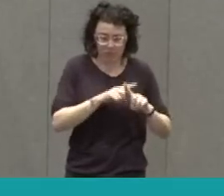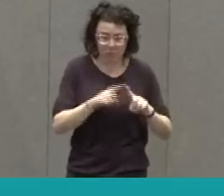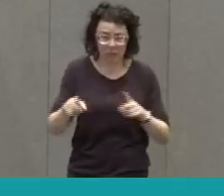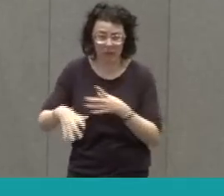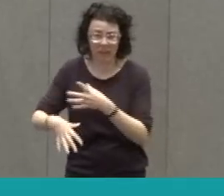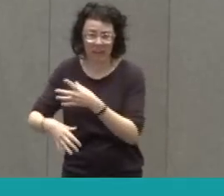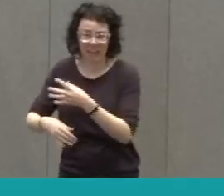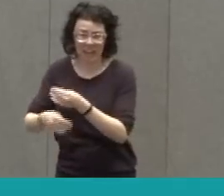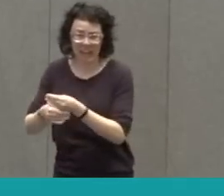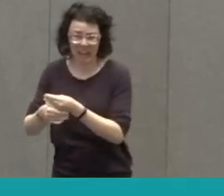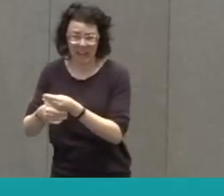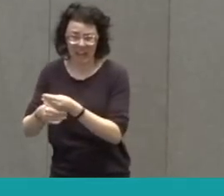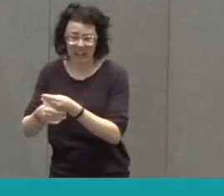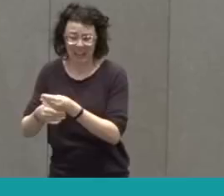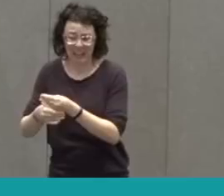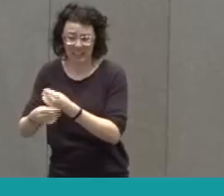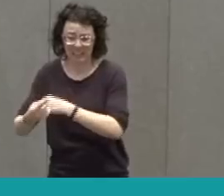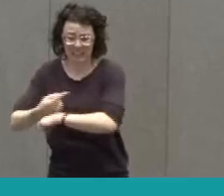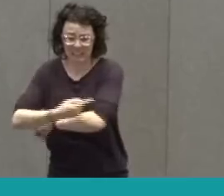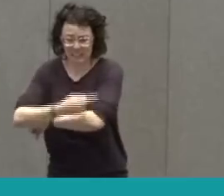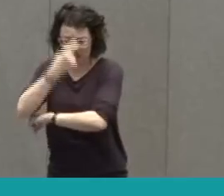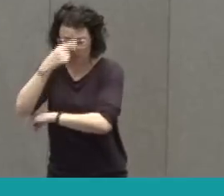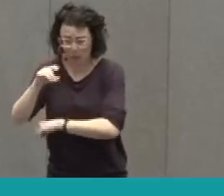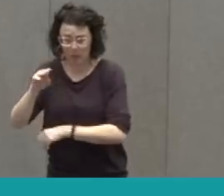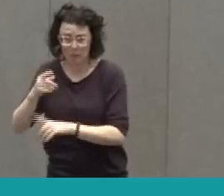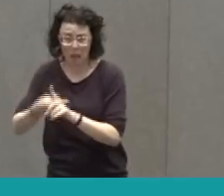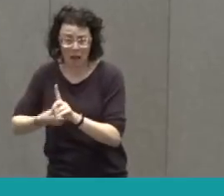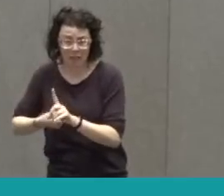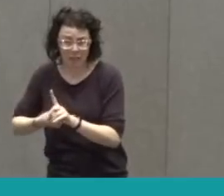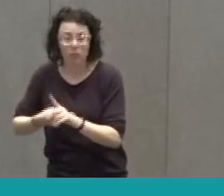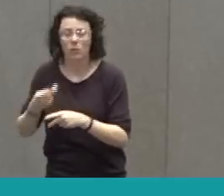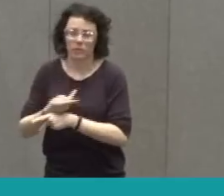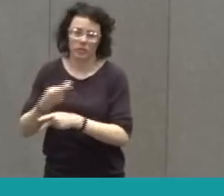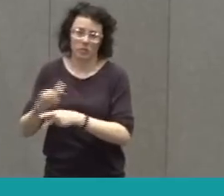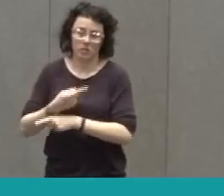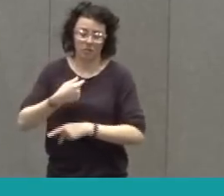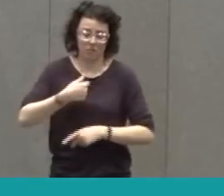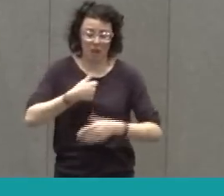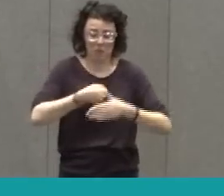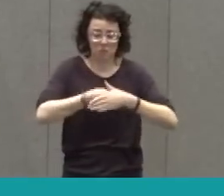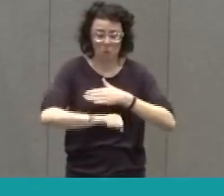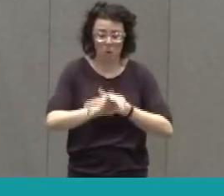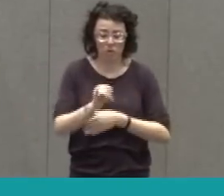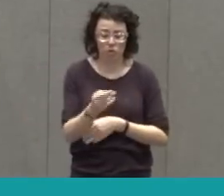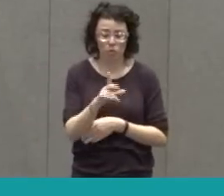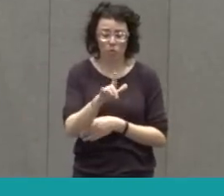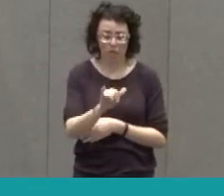we got to add in that one. So I was born in July. I would have to have my years,